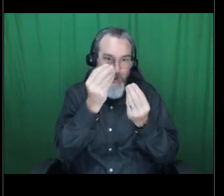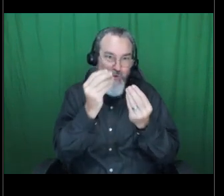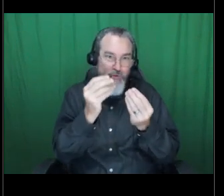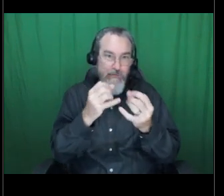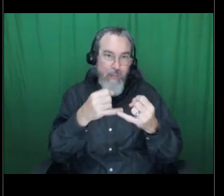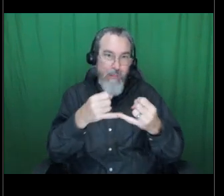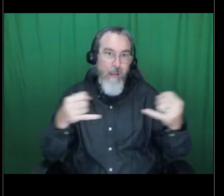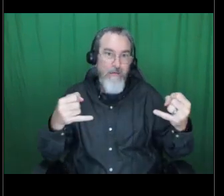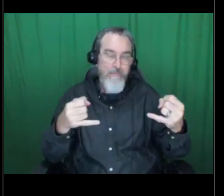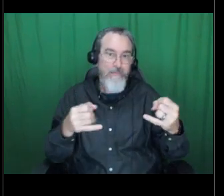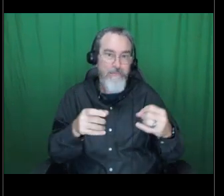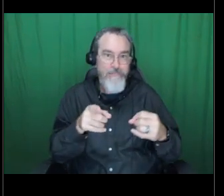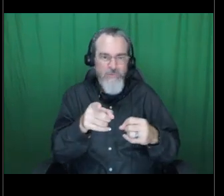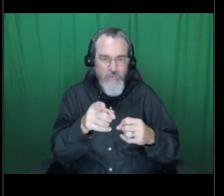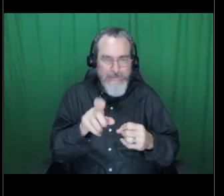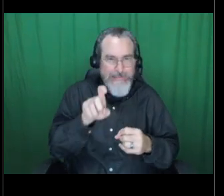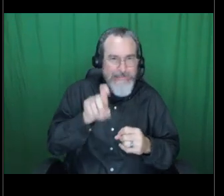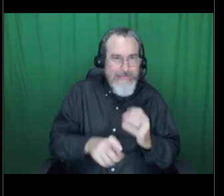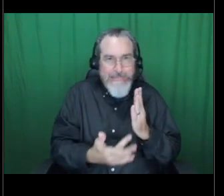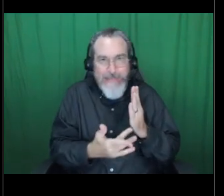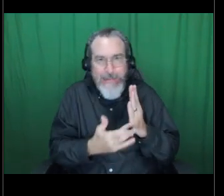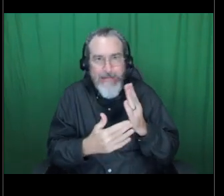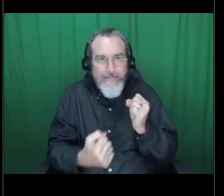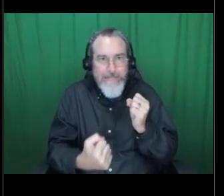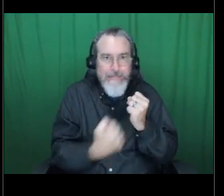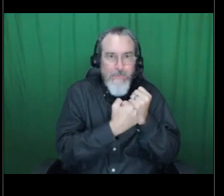technical guidance and support.